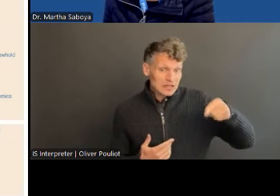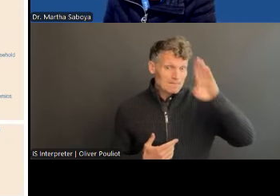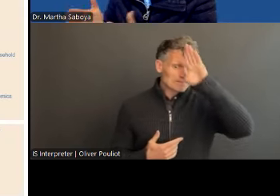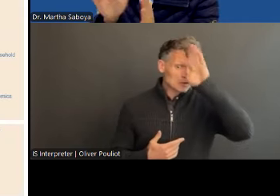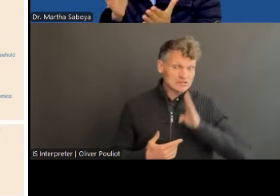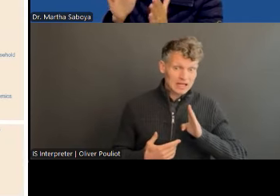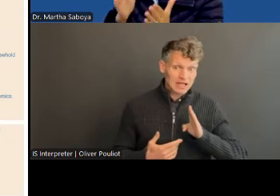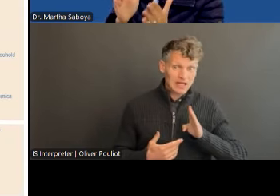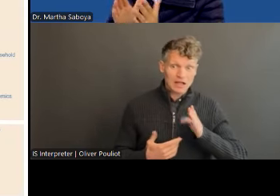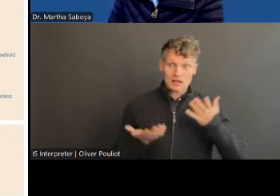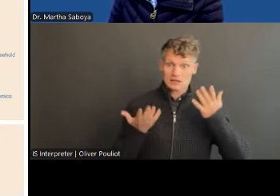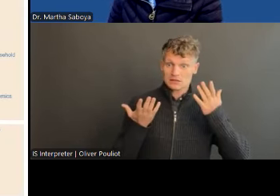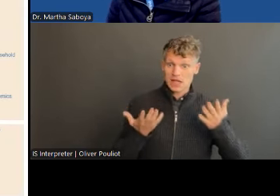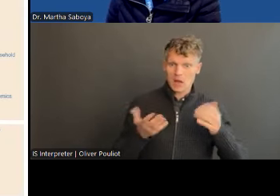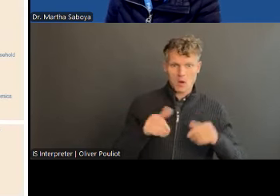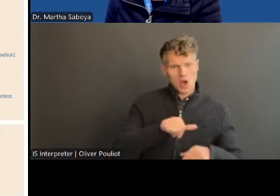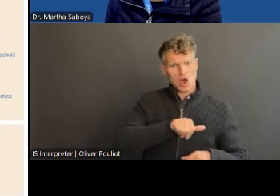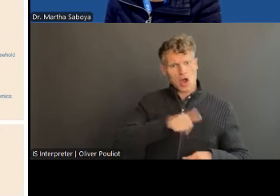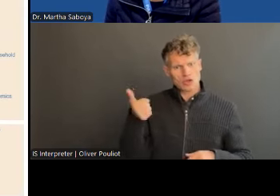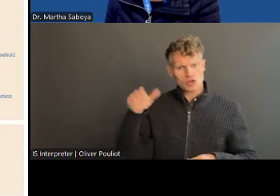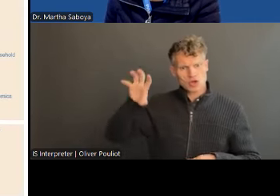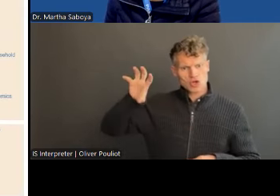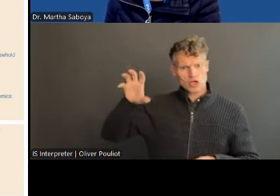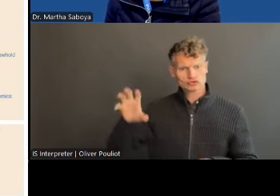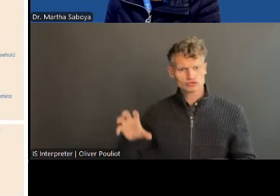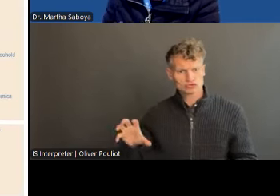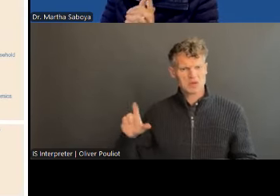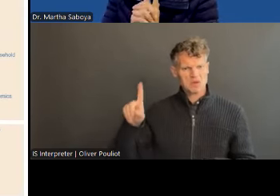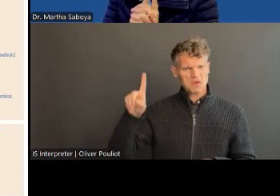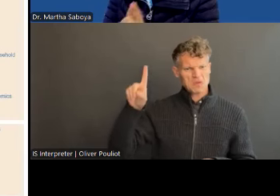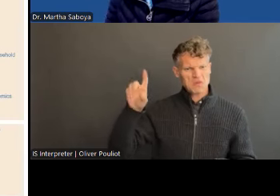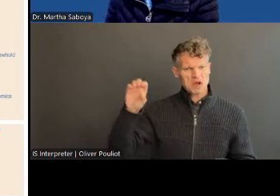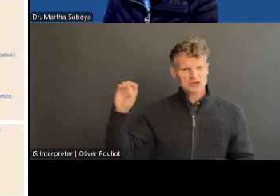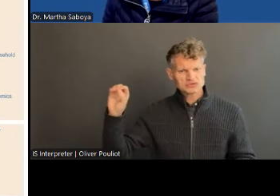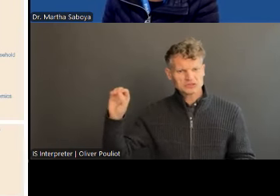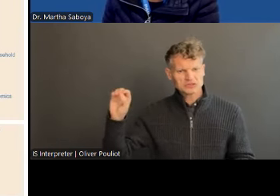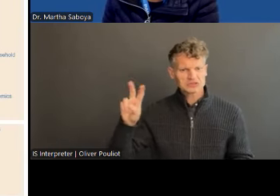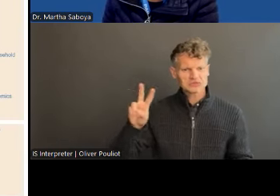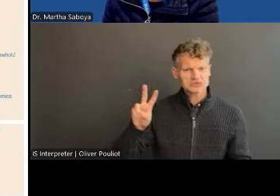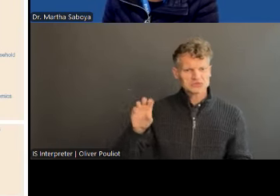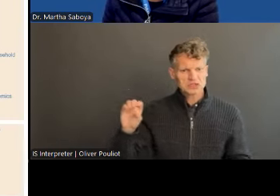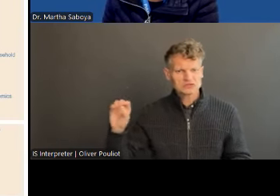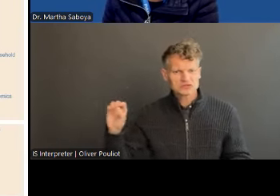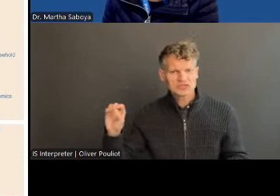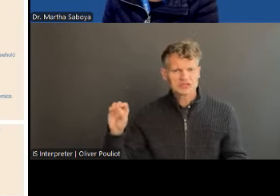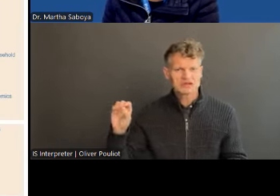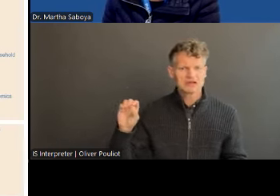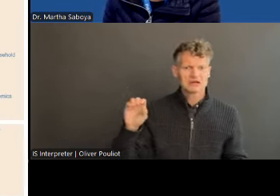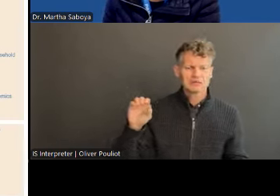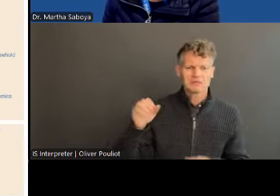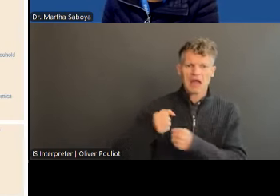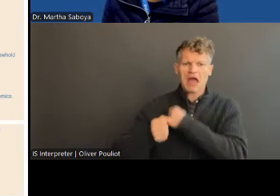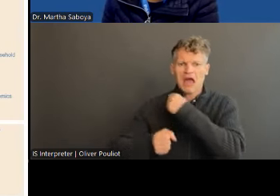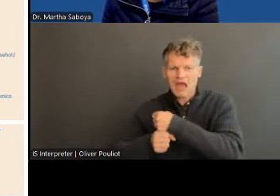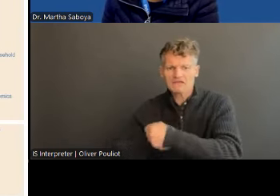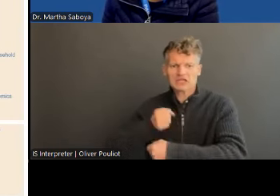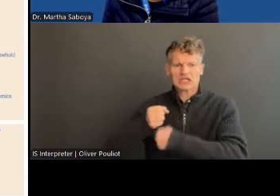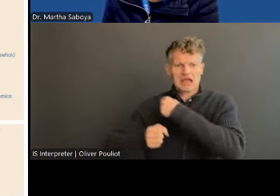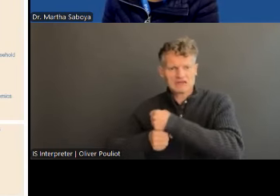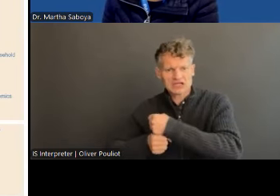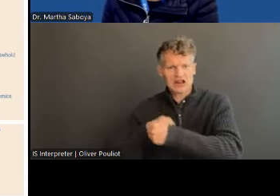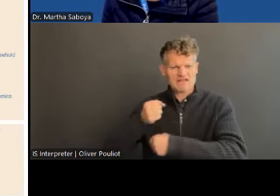have between 100 and 400 cases, autochthonous cases of leprosy per year. What are the differences in